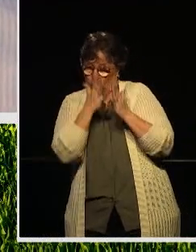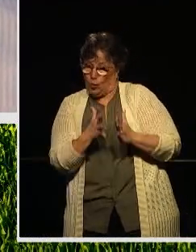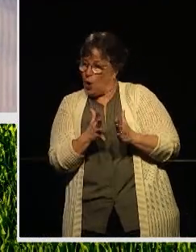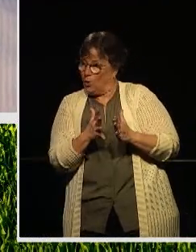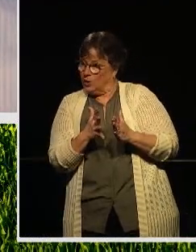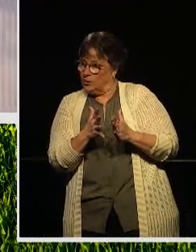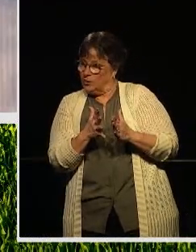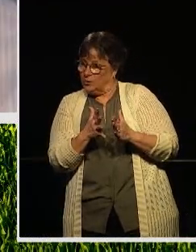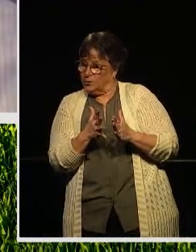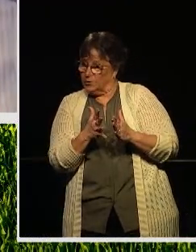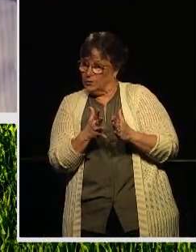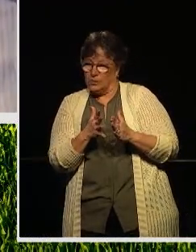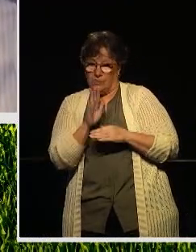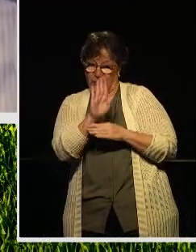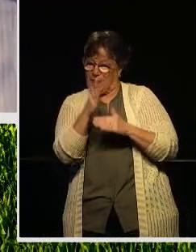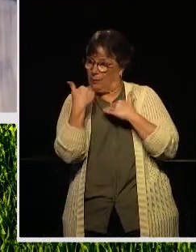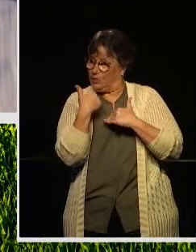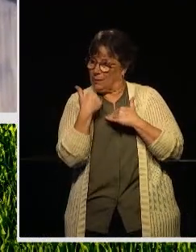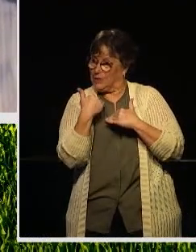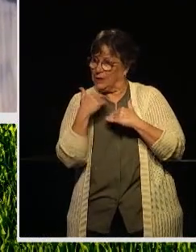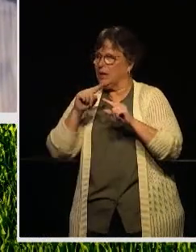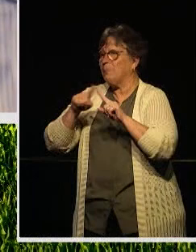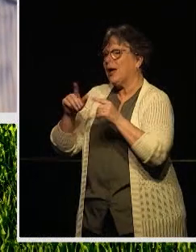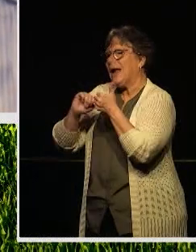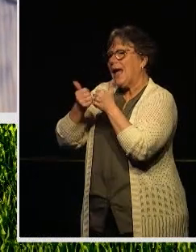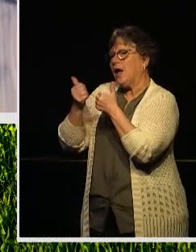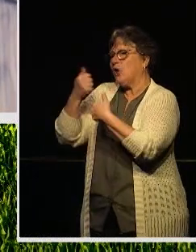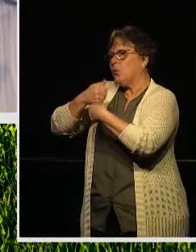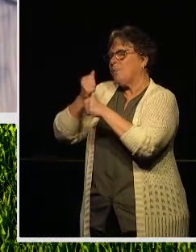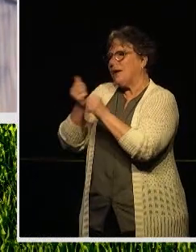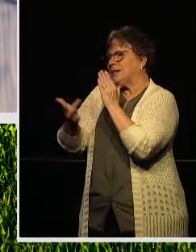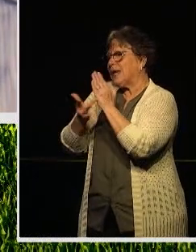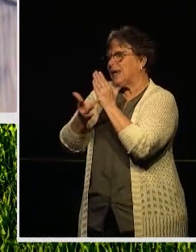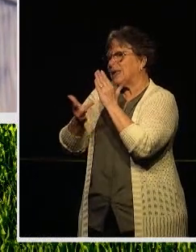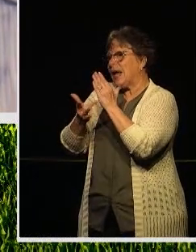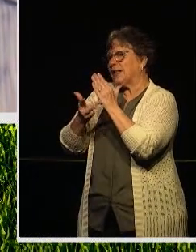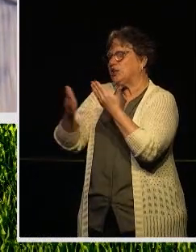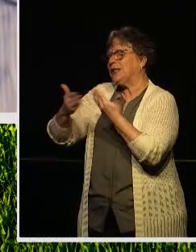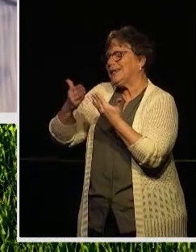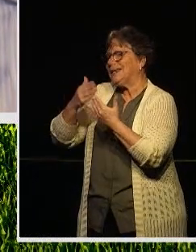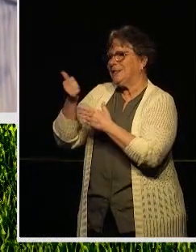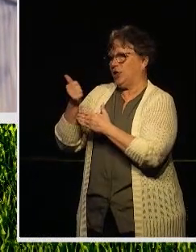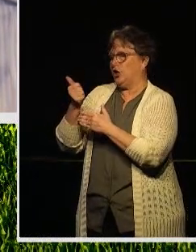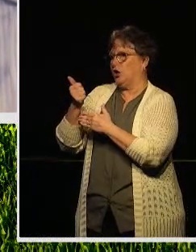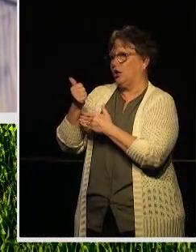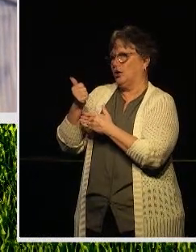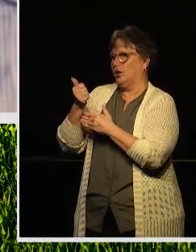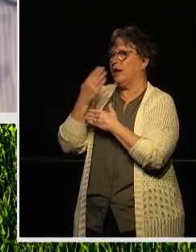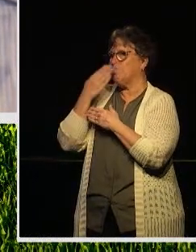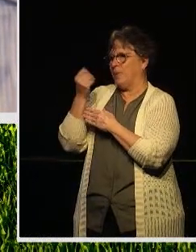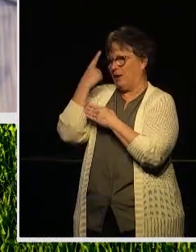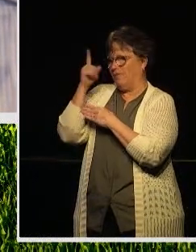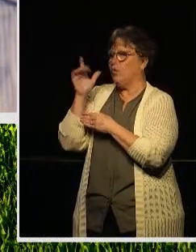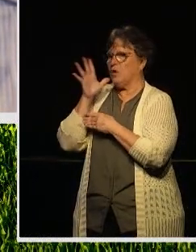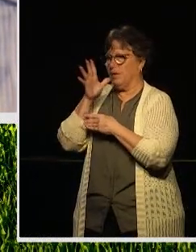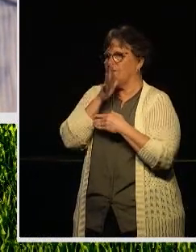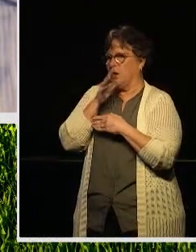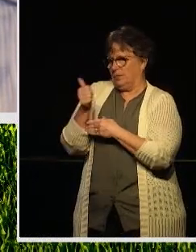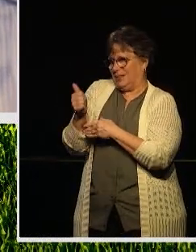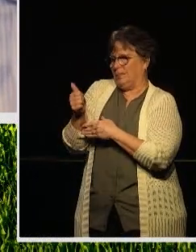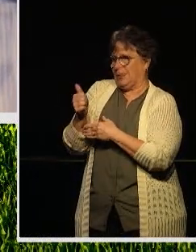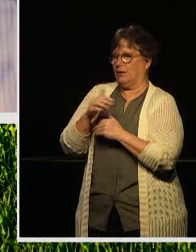our technology easier and more relevant to using on farms. So that's how we look at it.